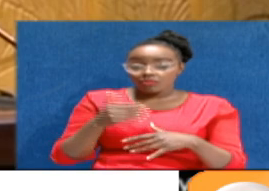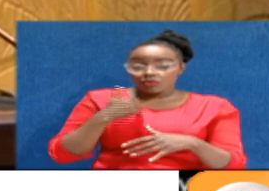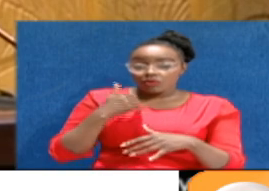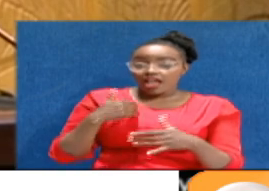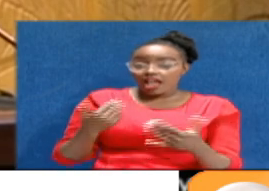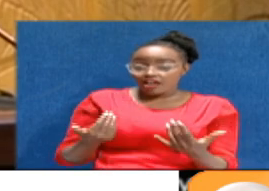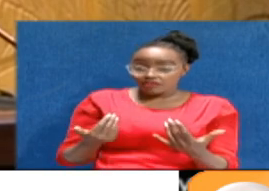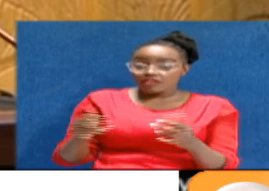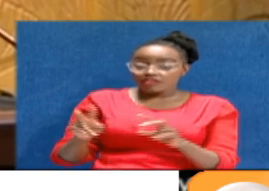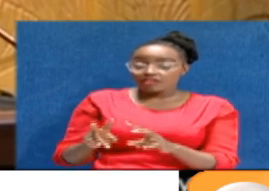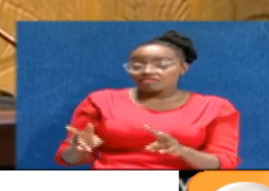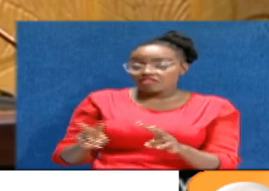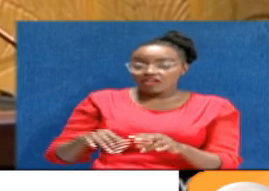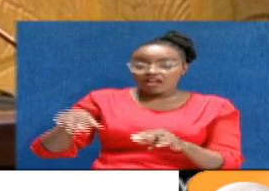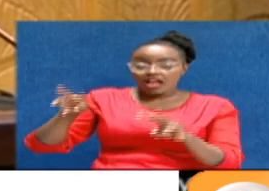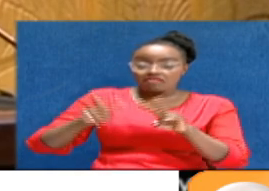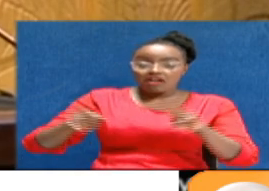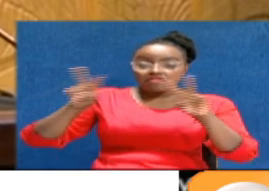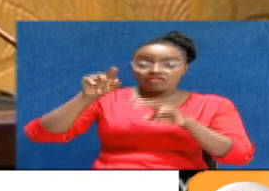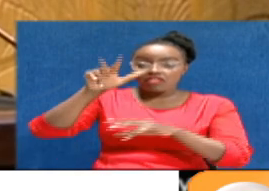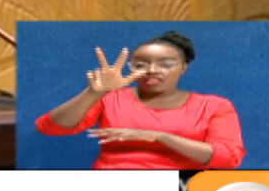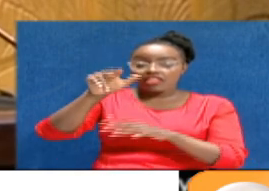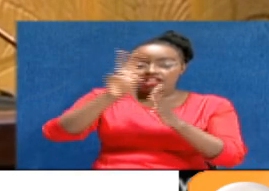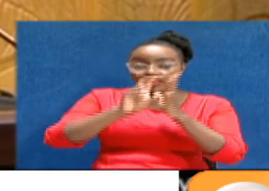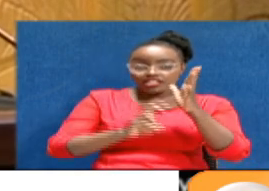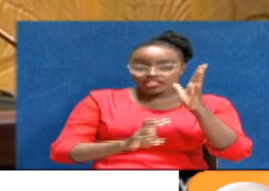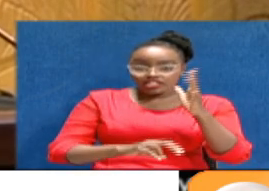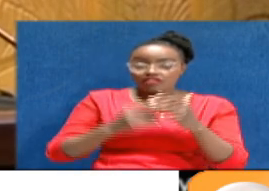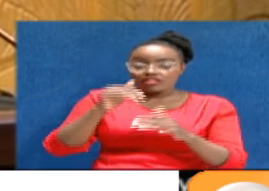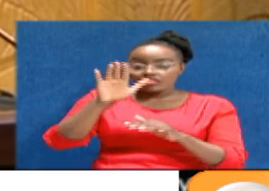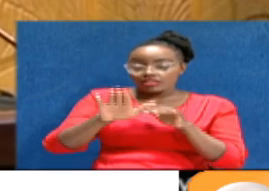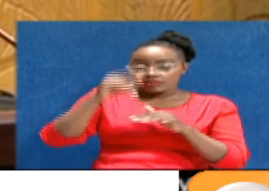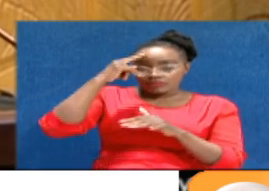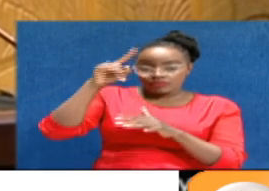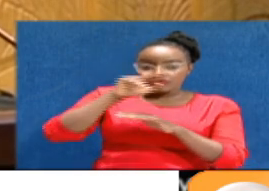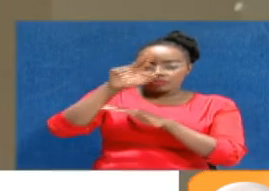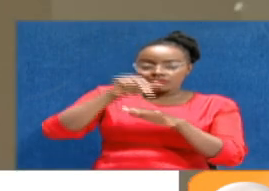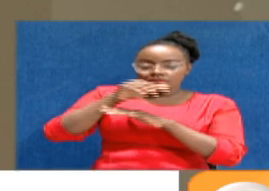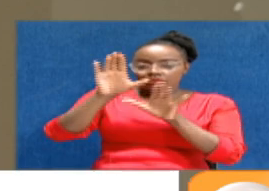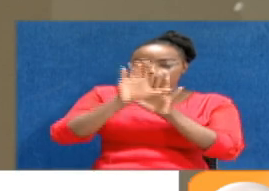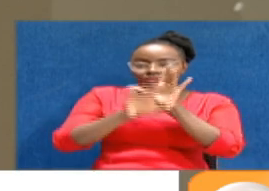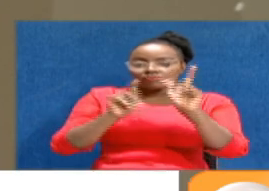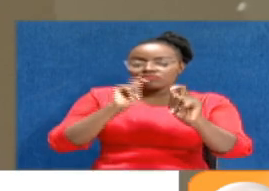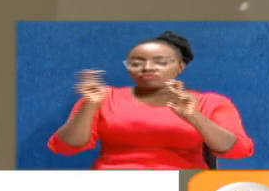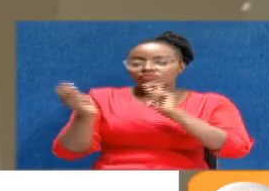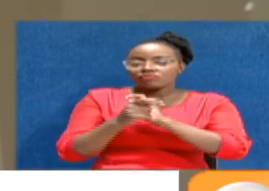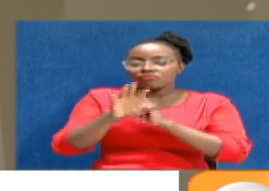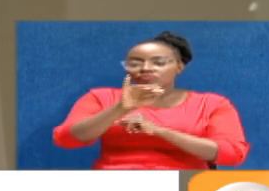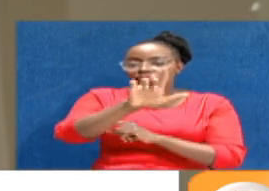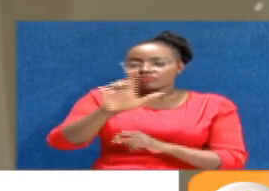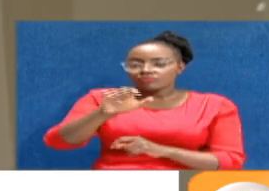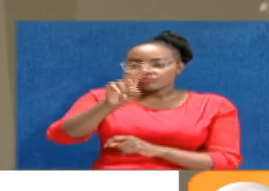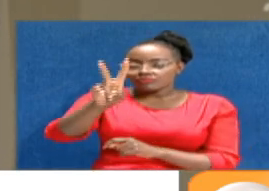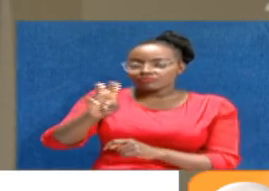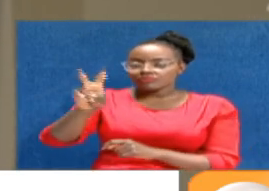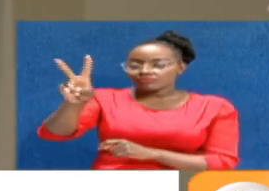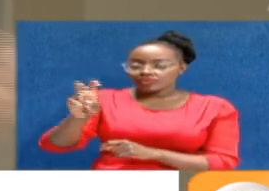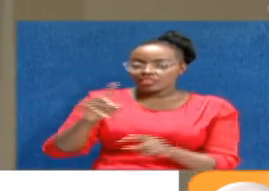the verdict on the third reading stage in the National Assembly on the Constitution Amendment Bill